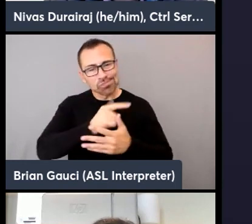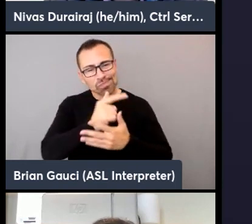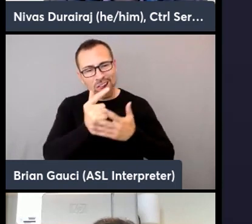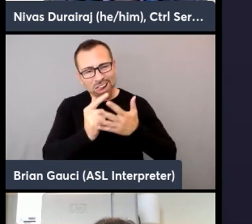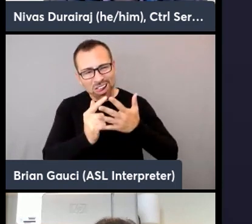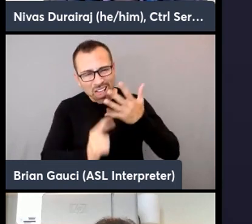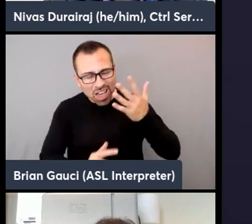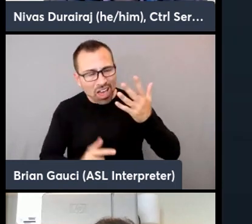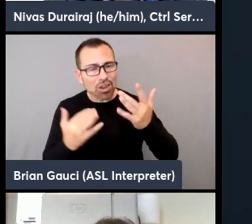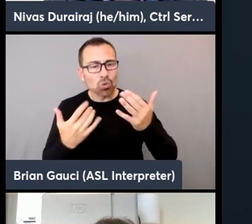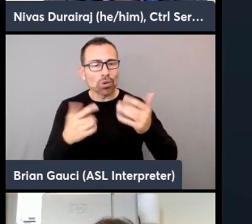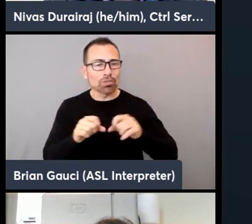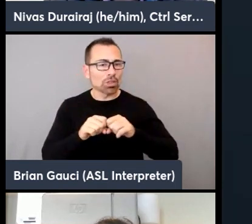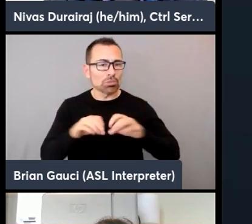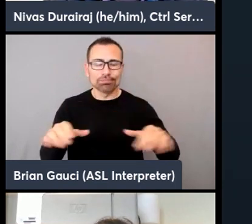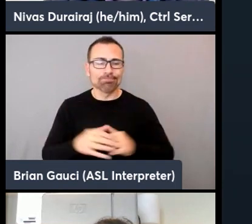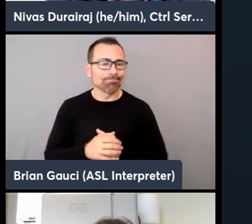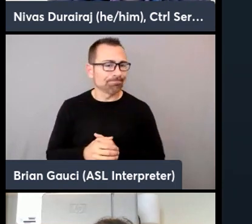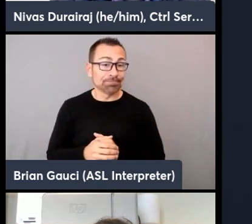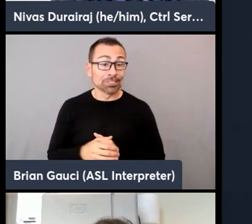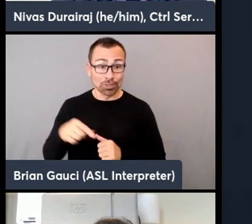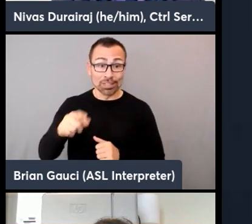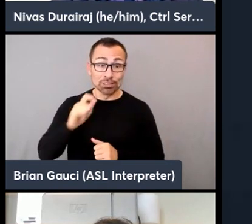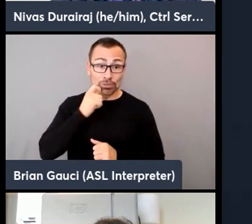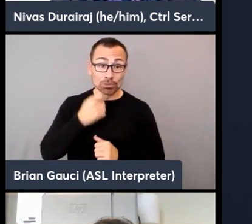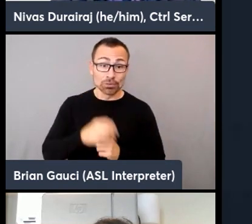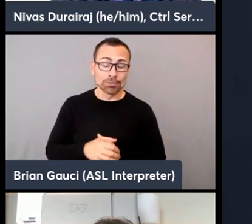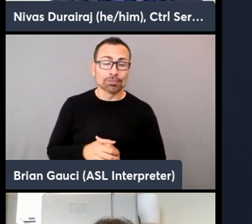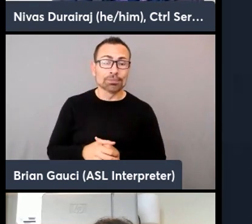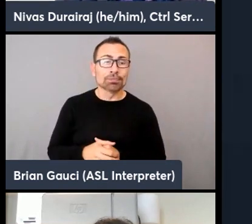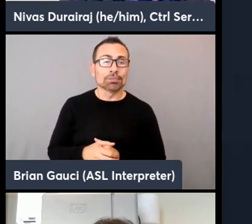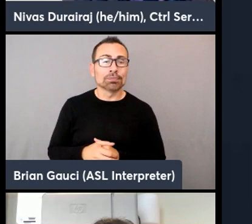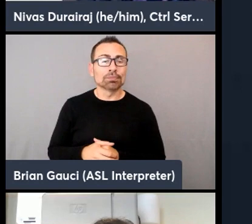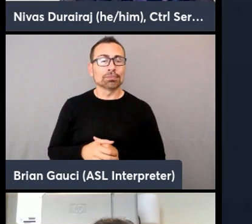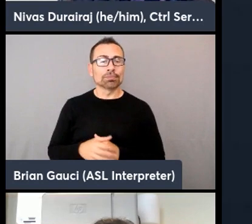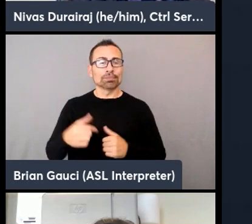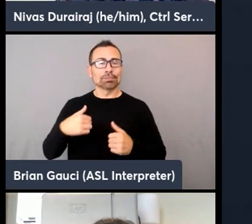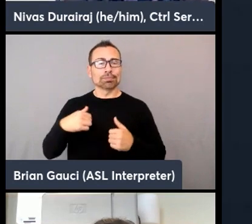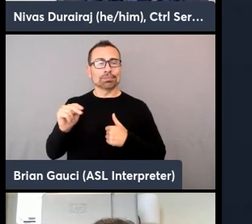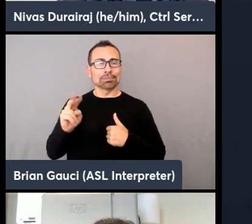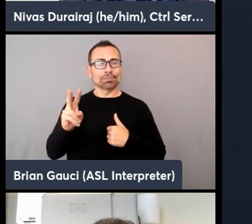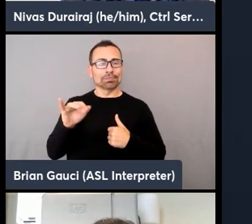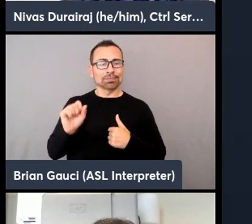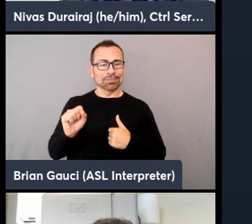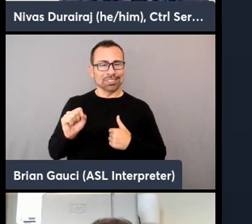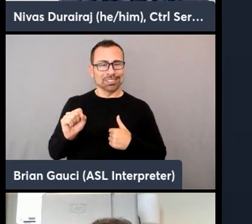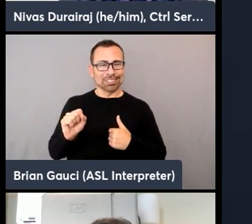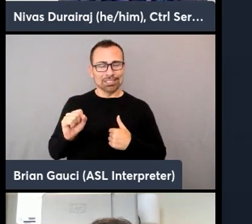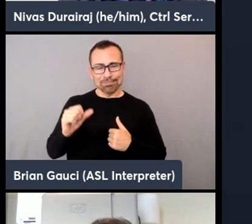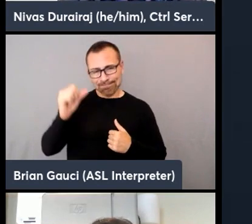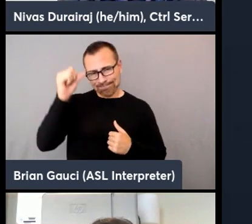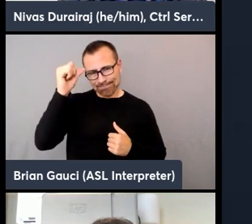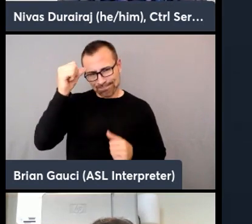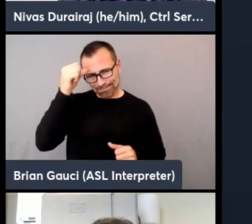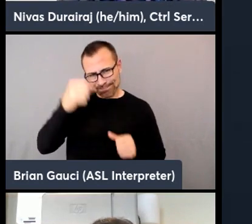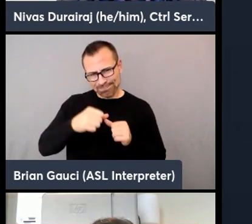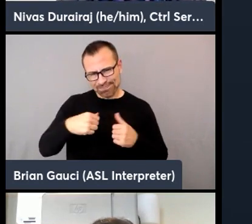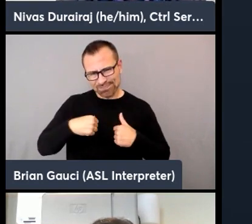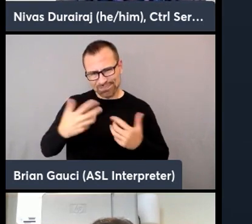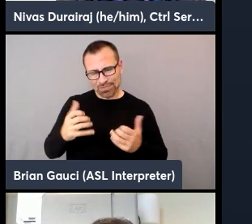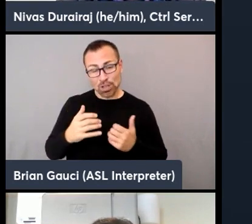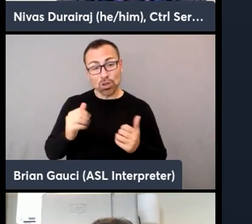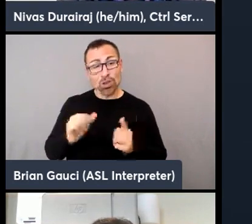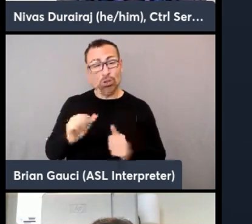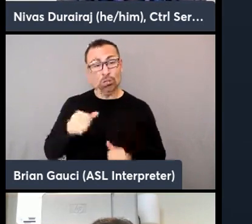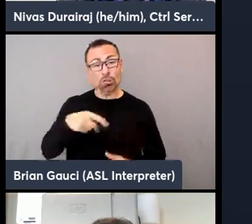is pretty cool. Sure. And Chloe, just so I remember, so right now with AppConfig, we